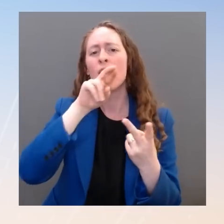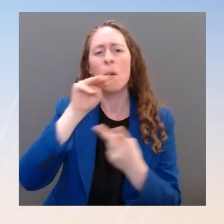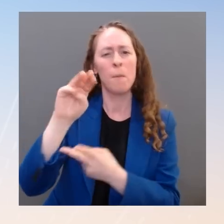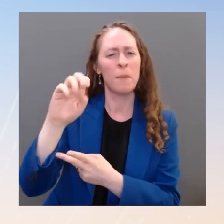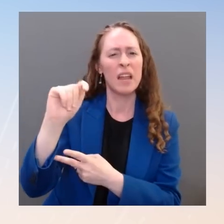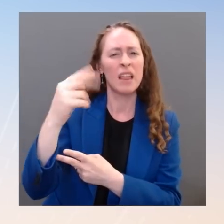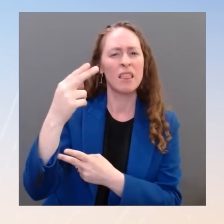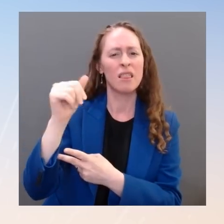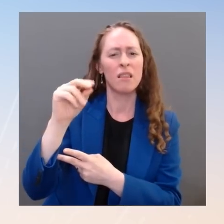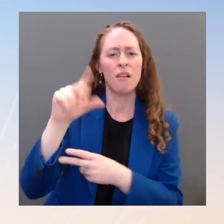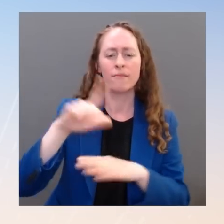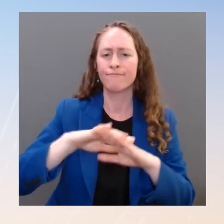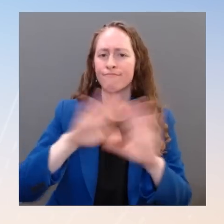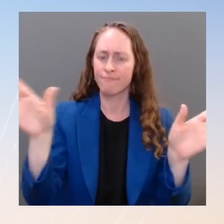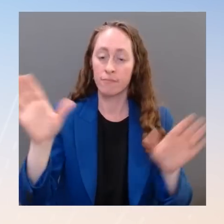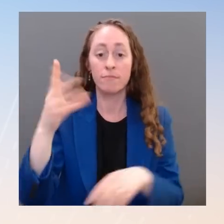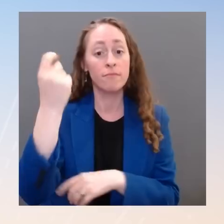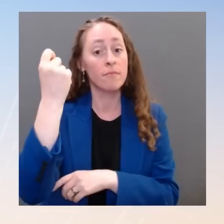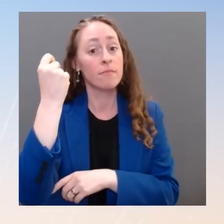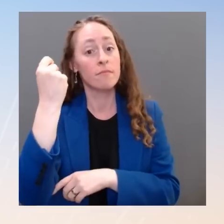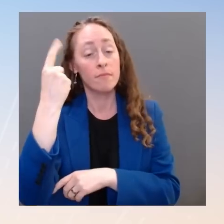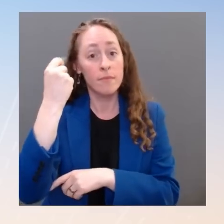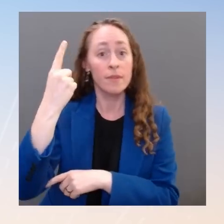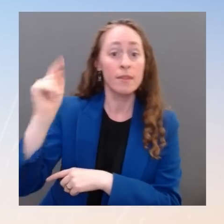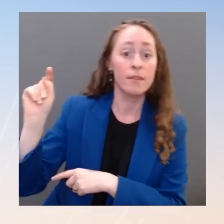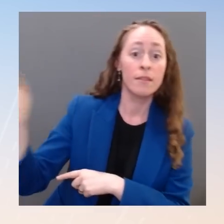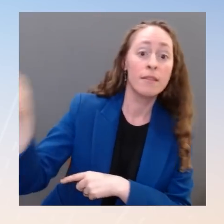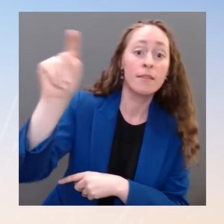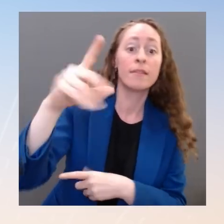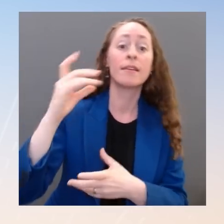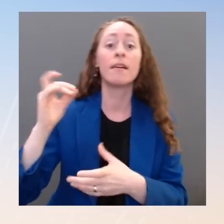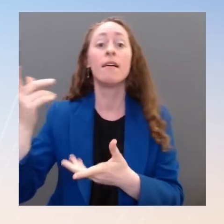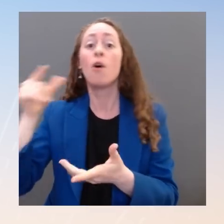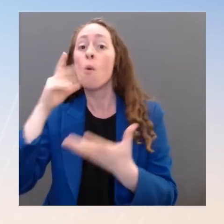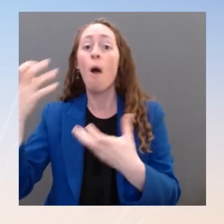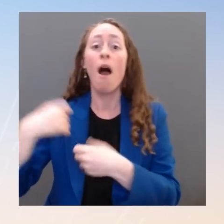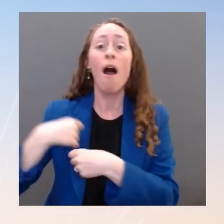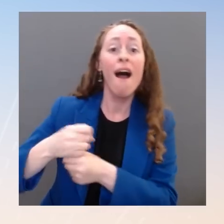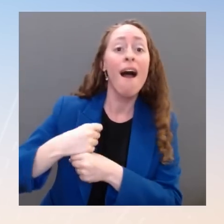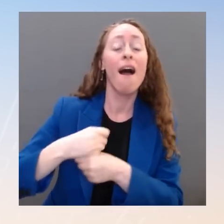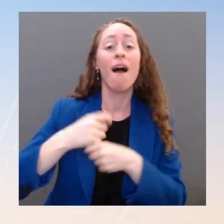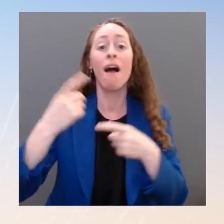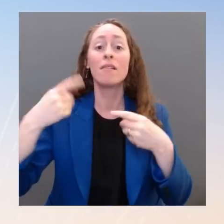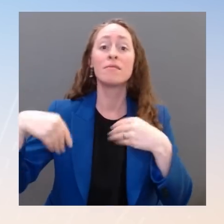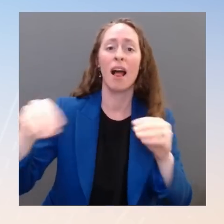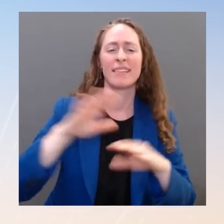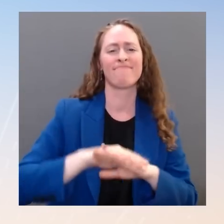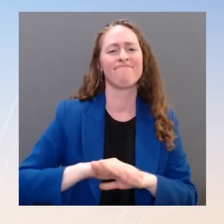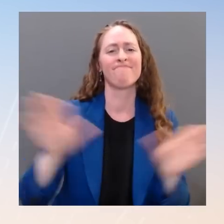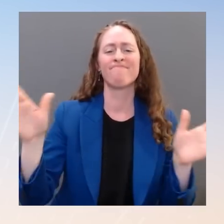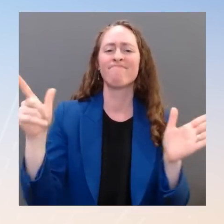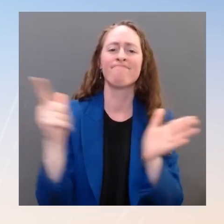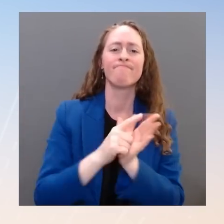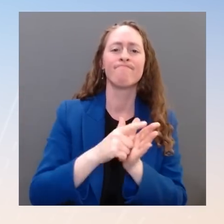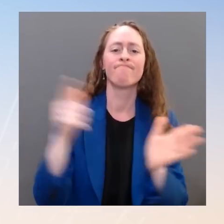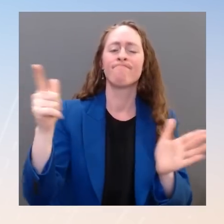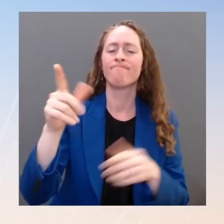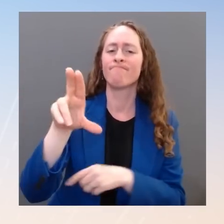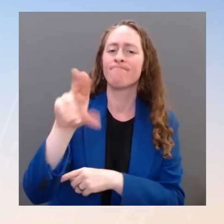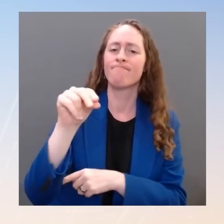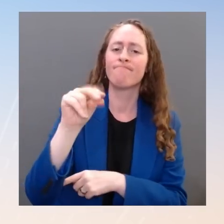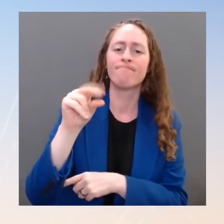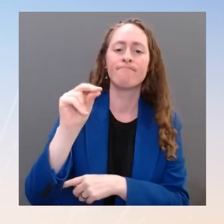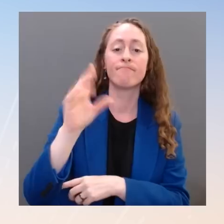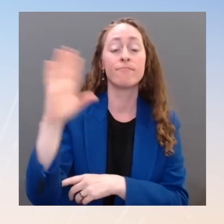and distribute, which is a critical action to prevent children from becoming the next generation of smokers, help adult smokers quit,